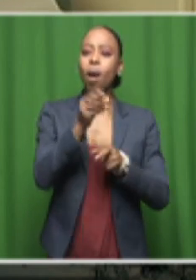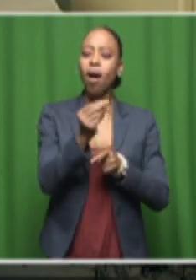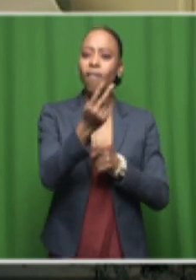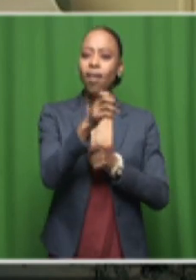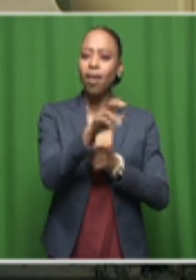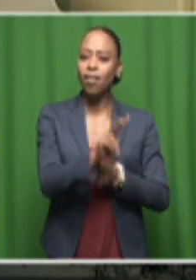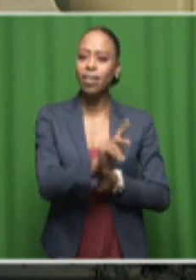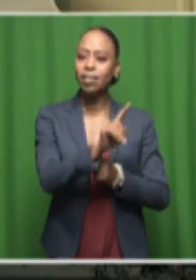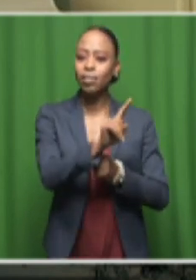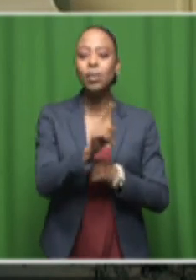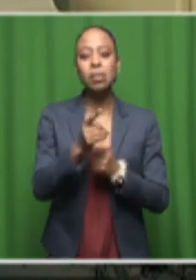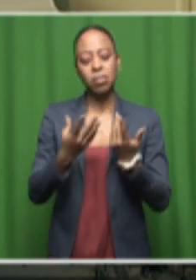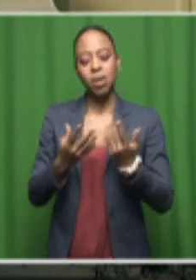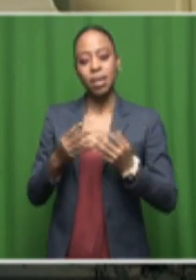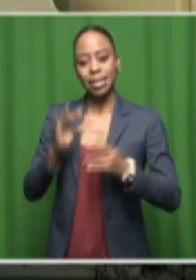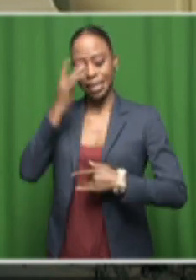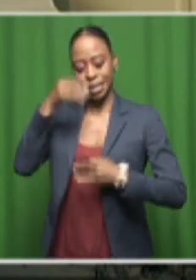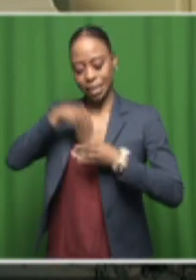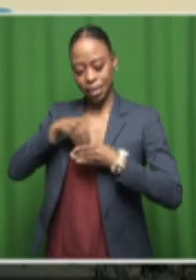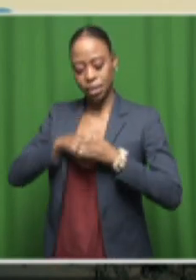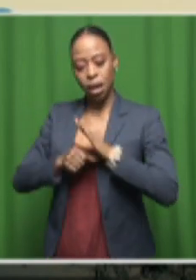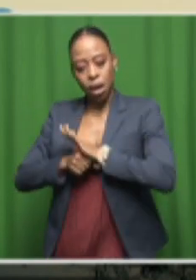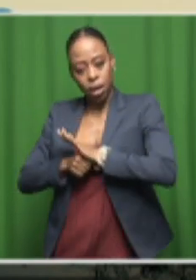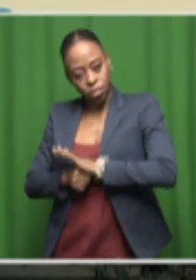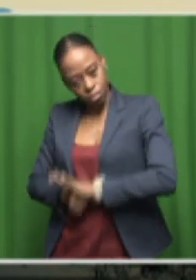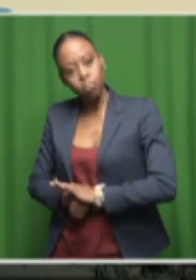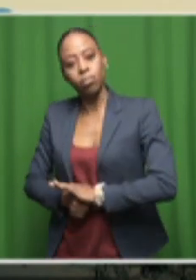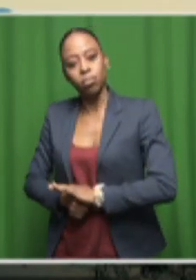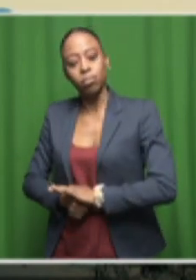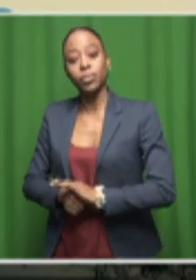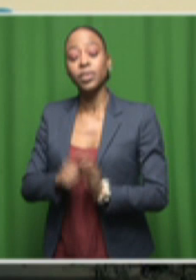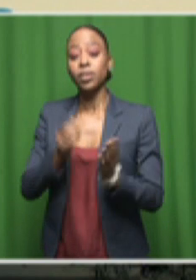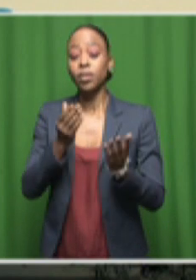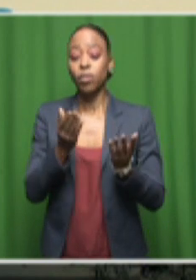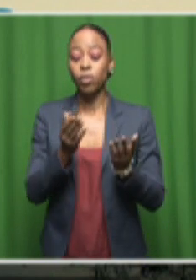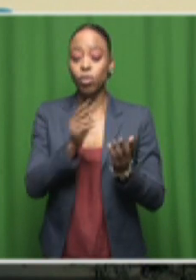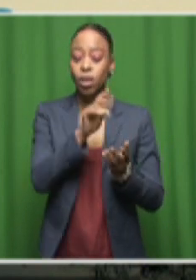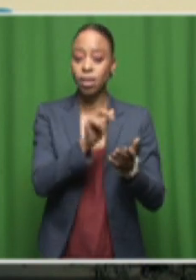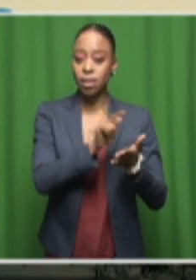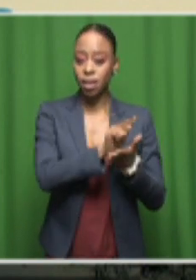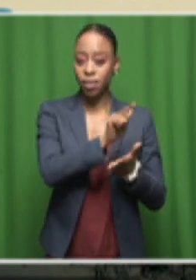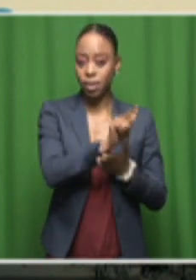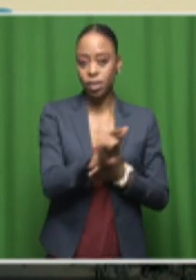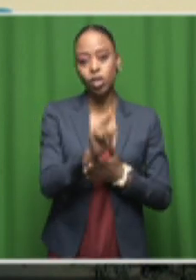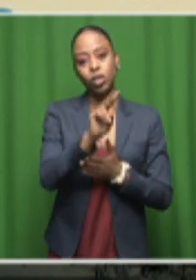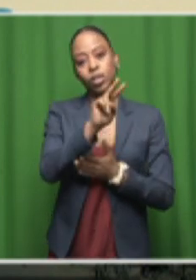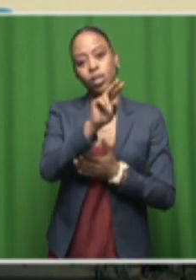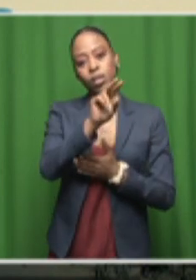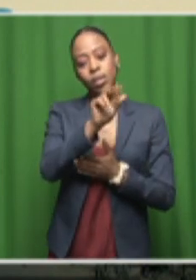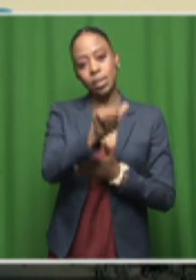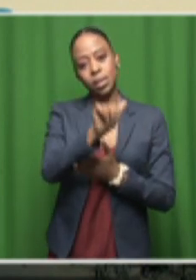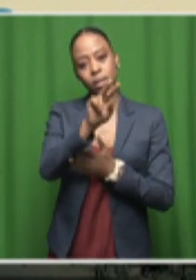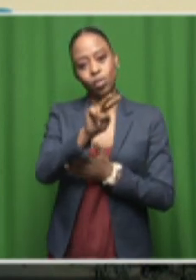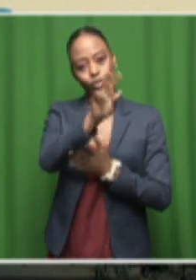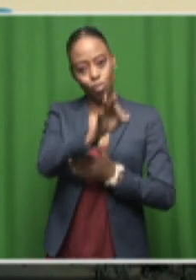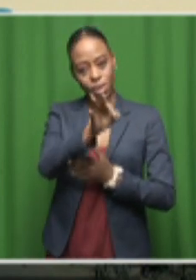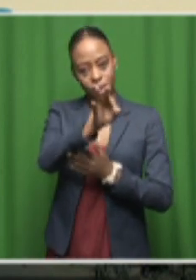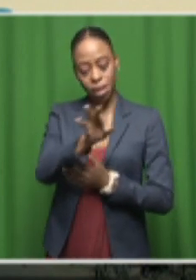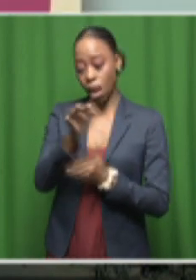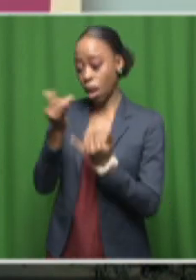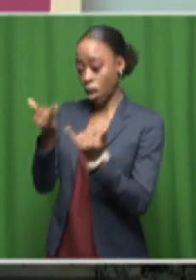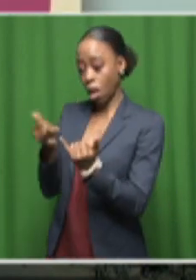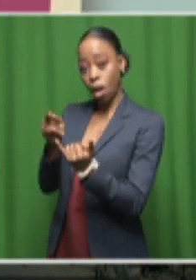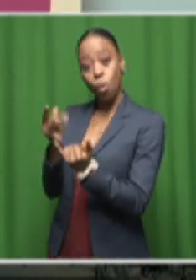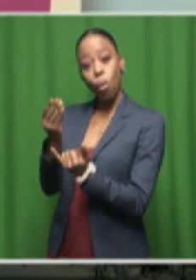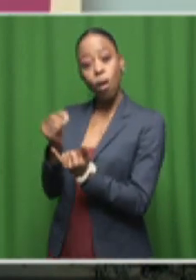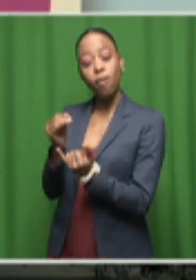who are virally suppressed. In 2017, the comparative statistic was about 62%. So definitely now we have